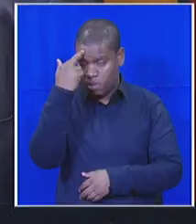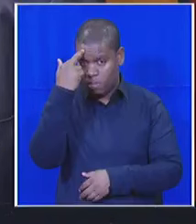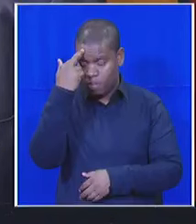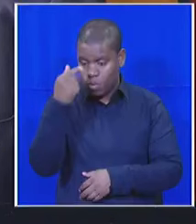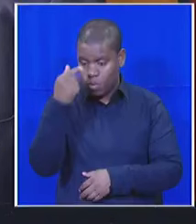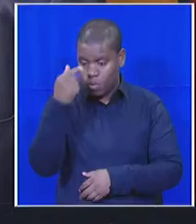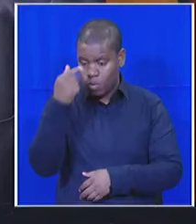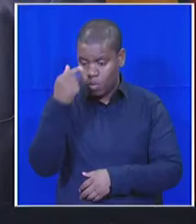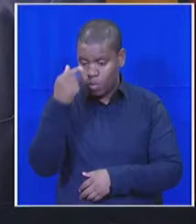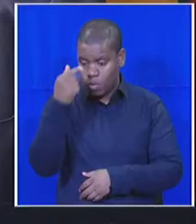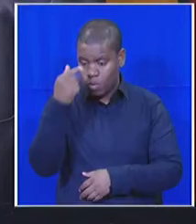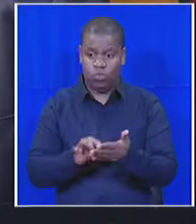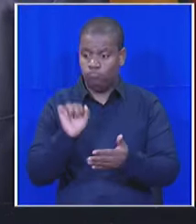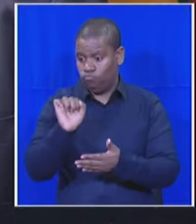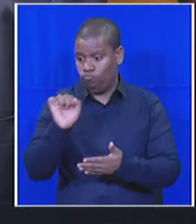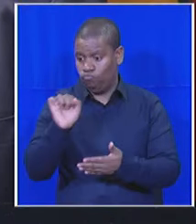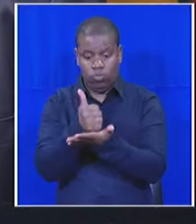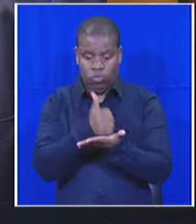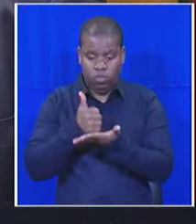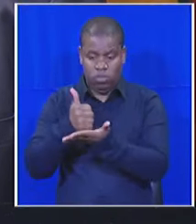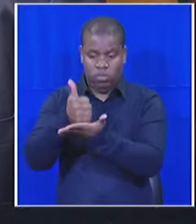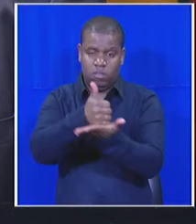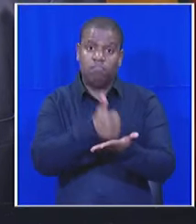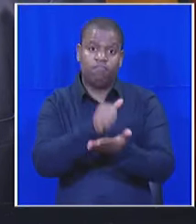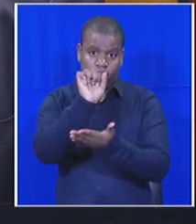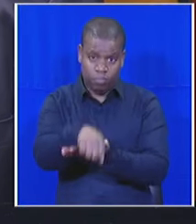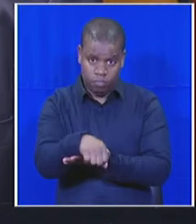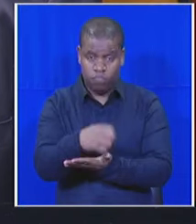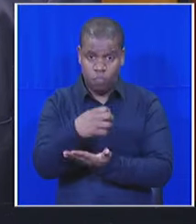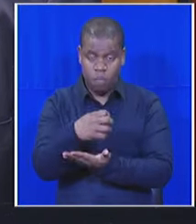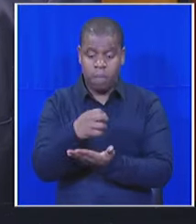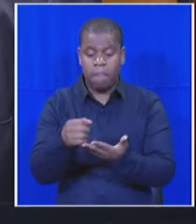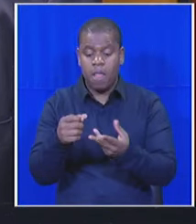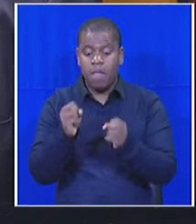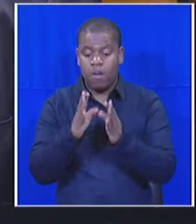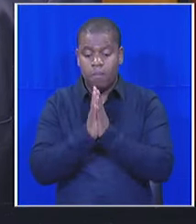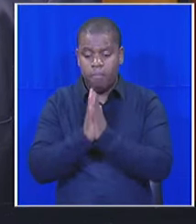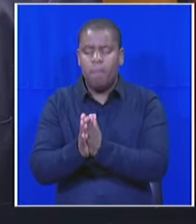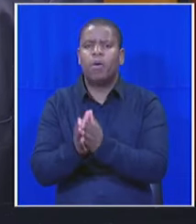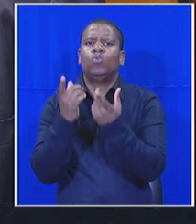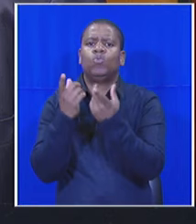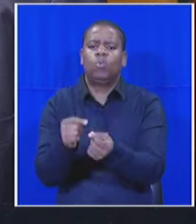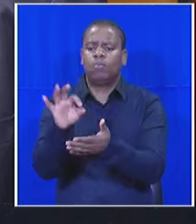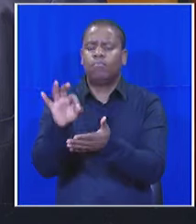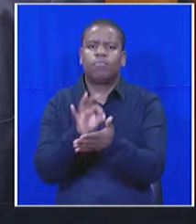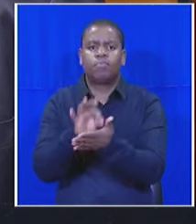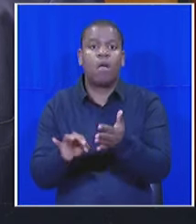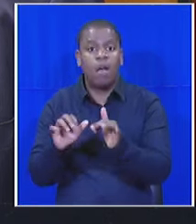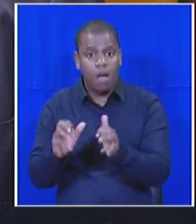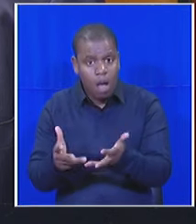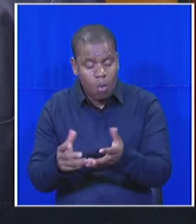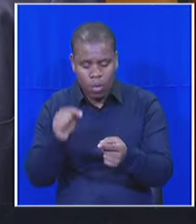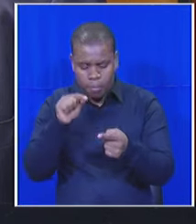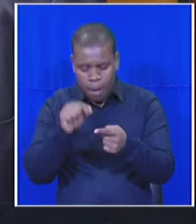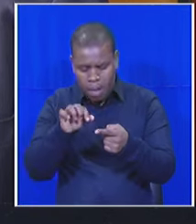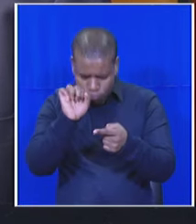only vote from their allocated seats. When requested to do so, members must simply indicate their vote by pressing the appropriate button